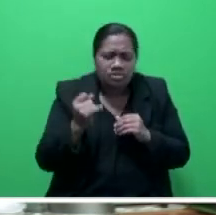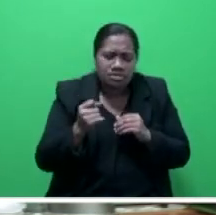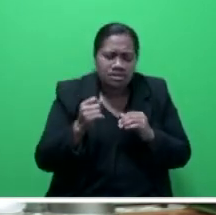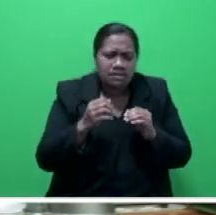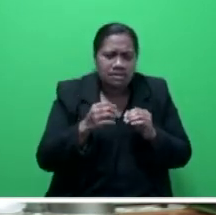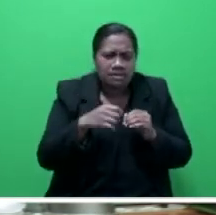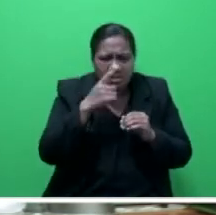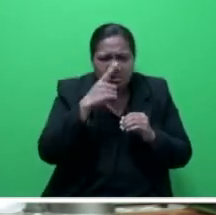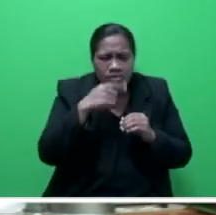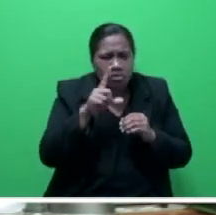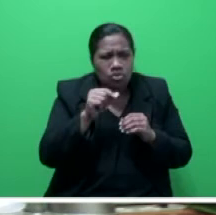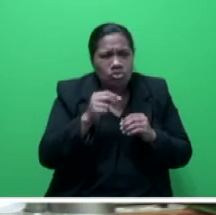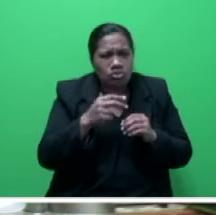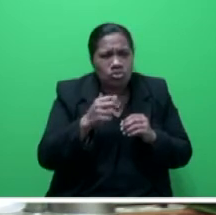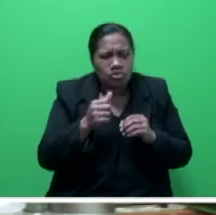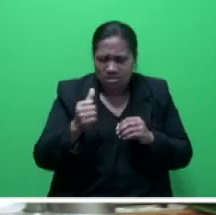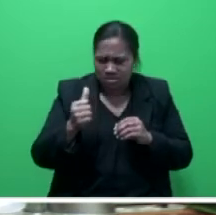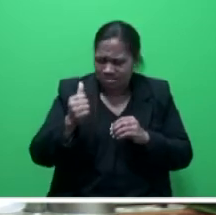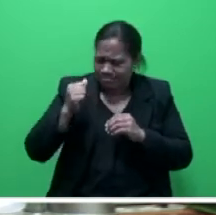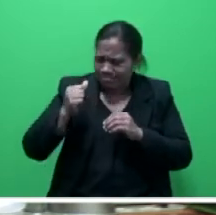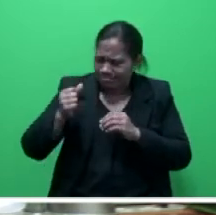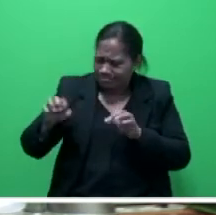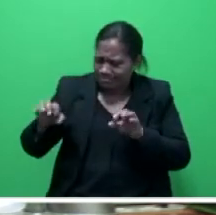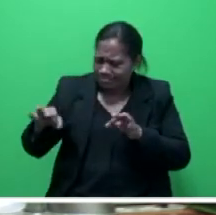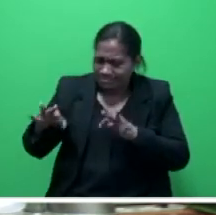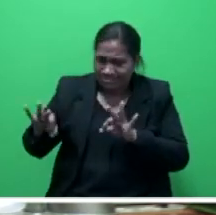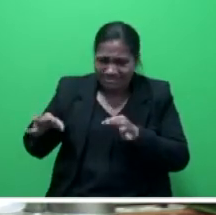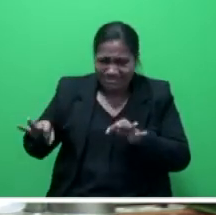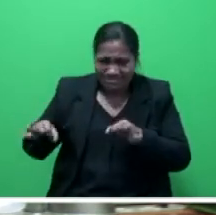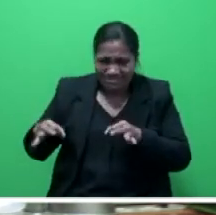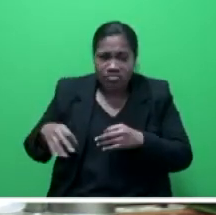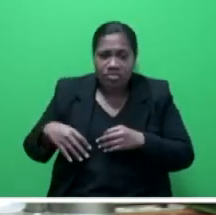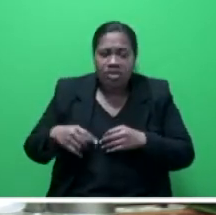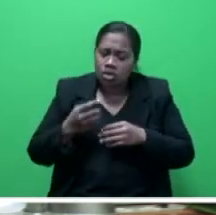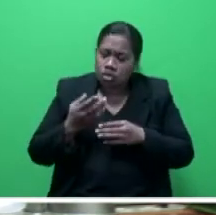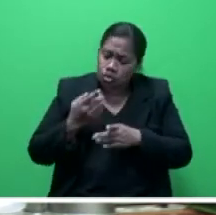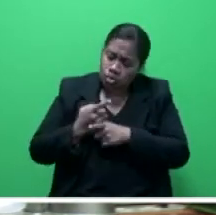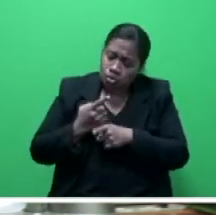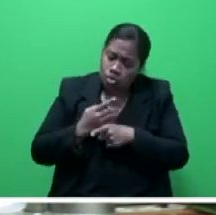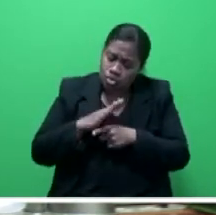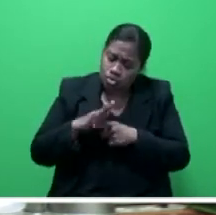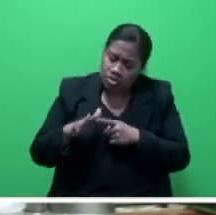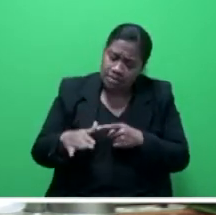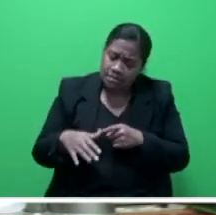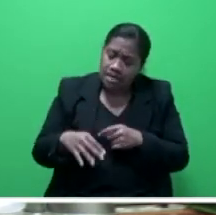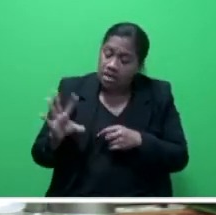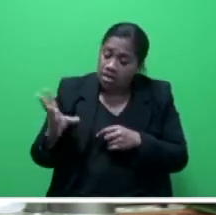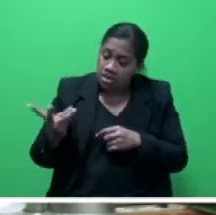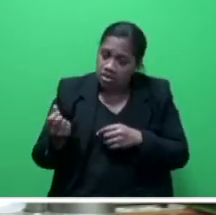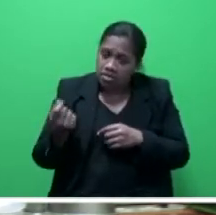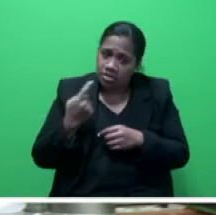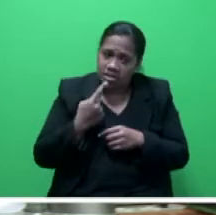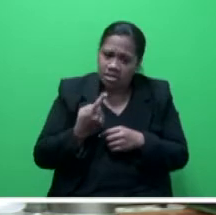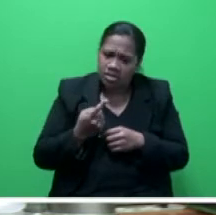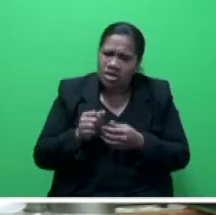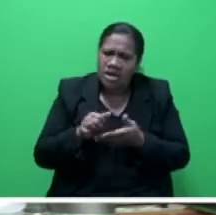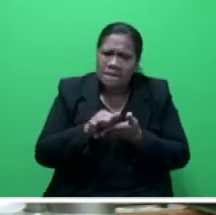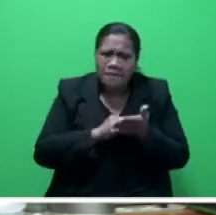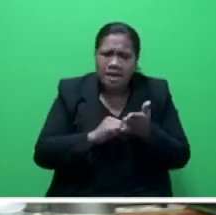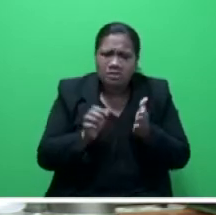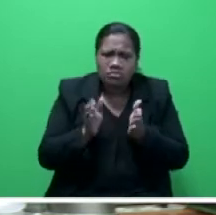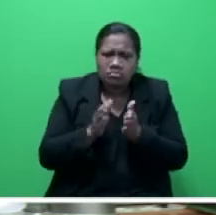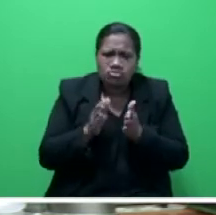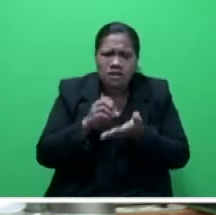gardening. You talk to them, one of the things they'll tell you is that they're buying the small quantities